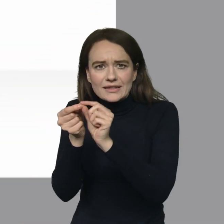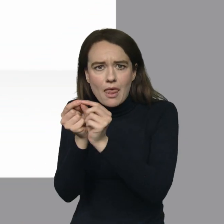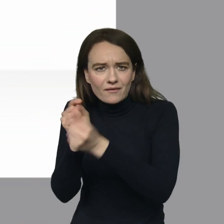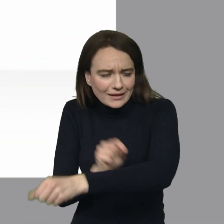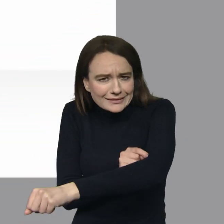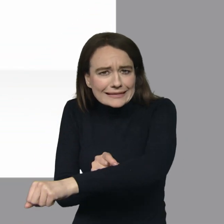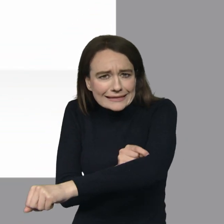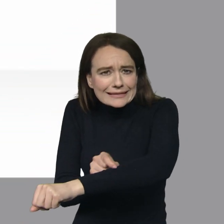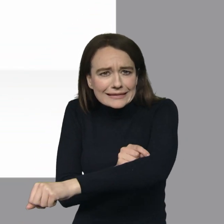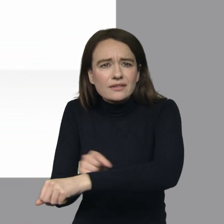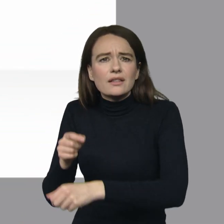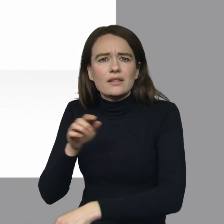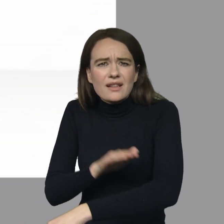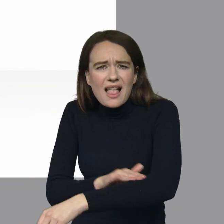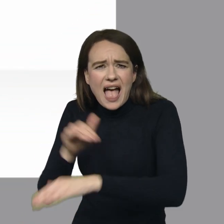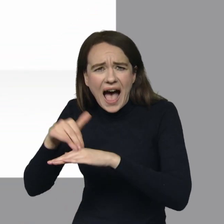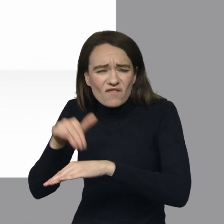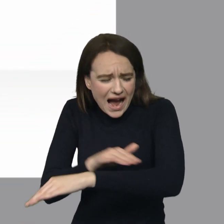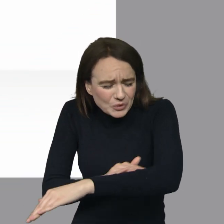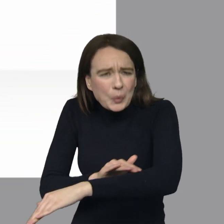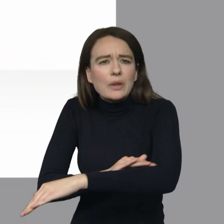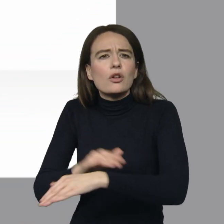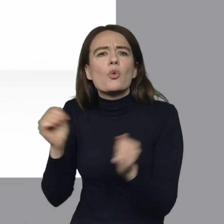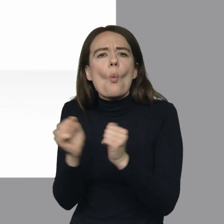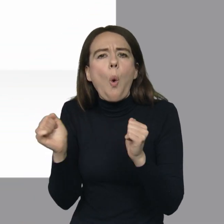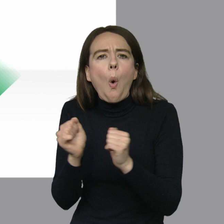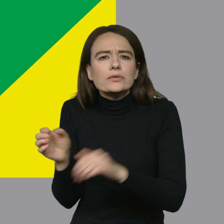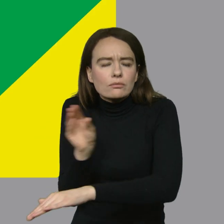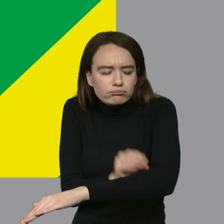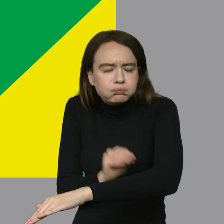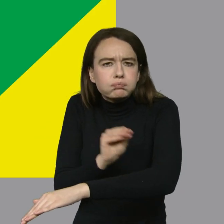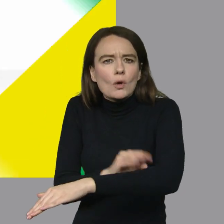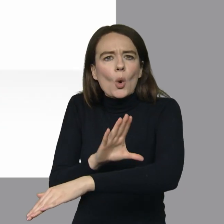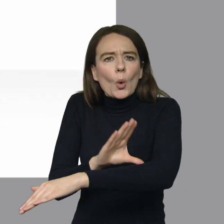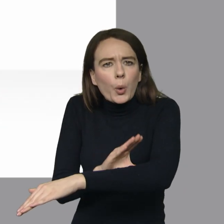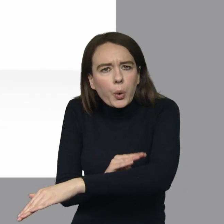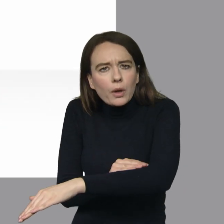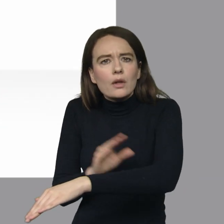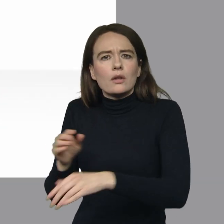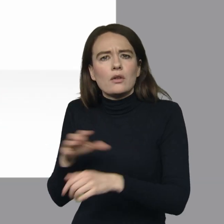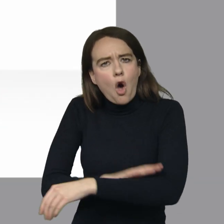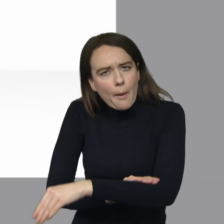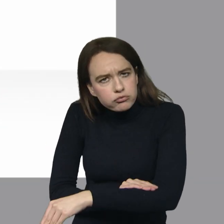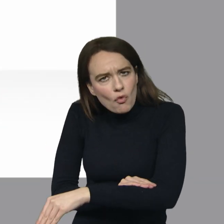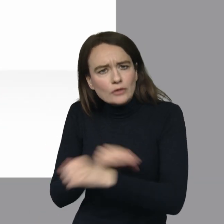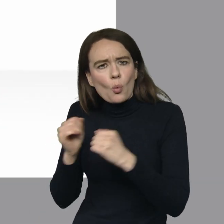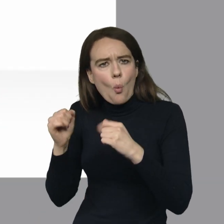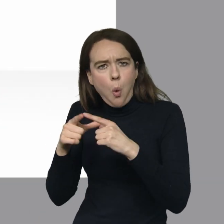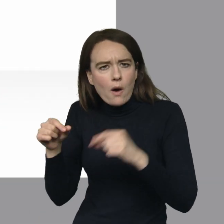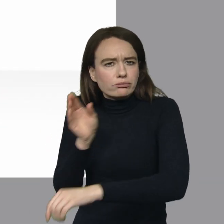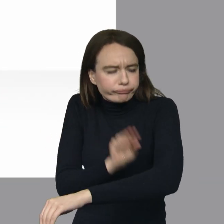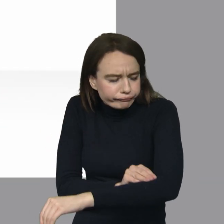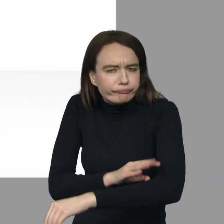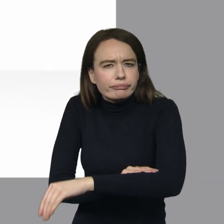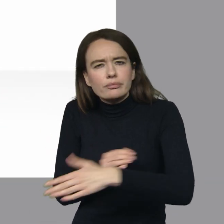Raise the affected area and apply a cold compress to minimise swelling. Keep the cold compress in place for up to 20